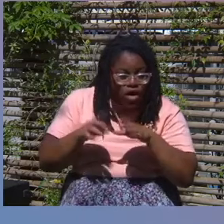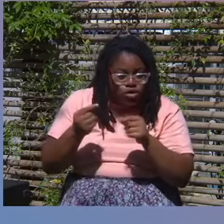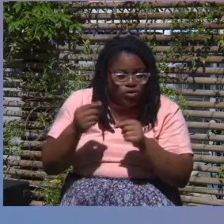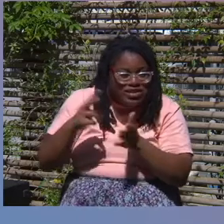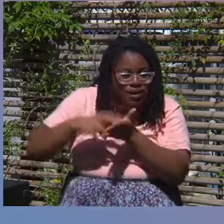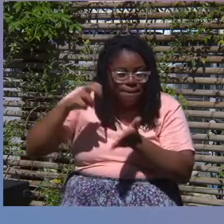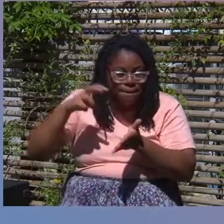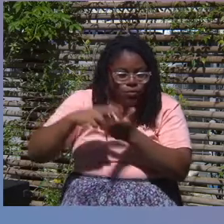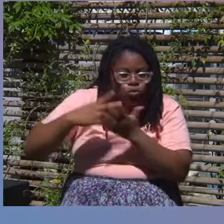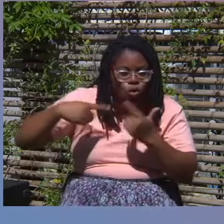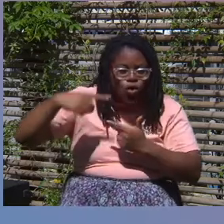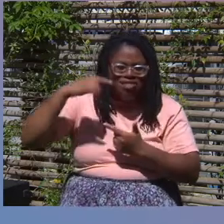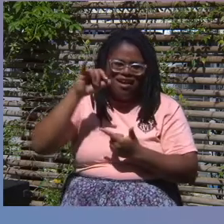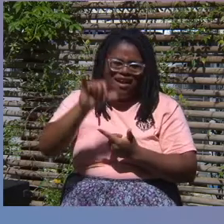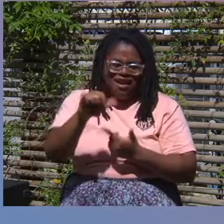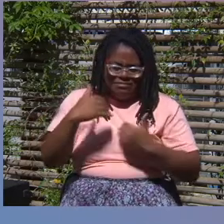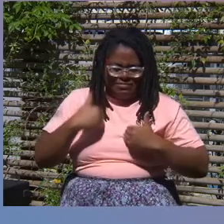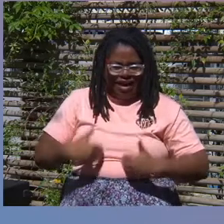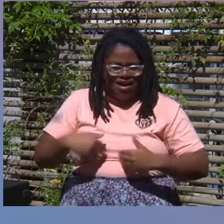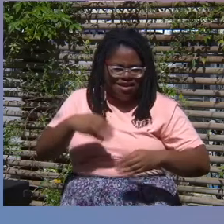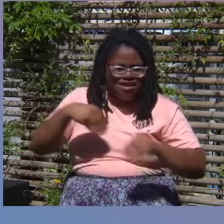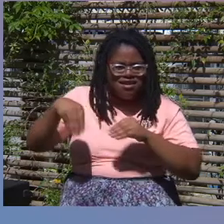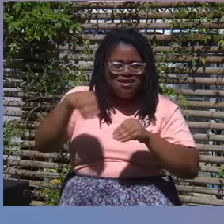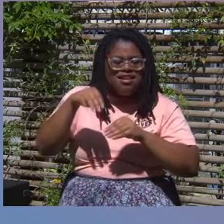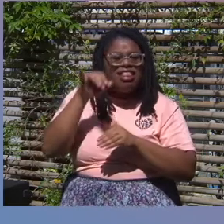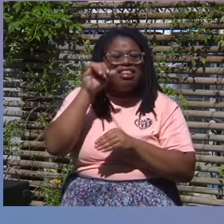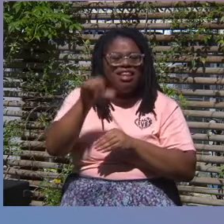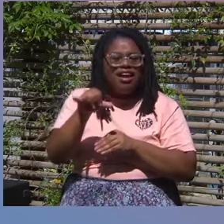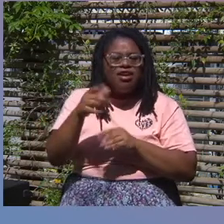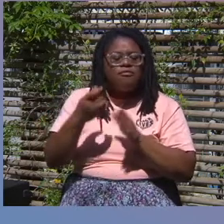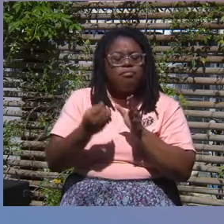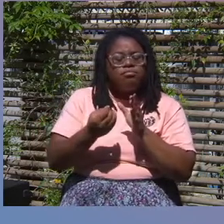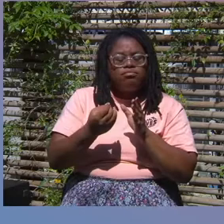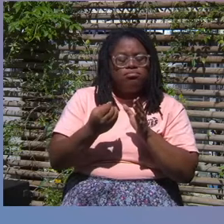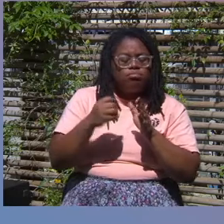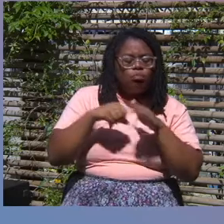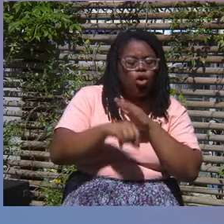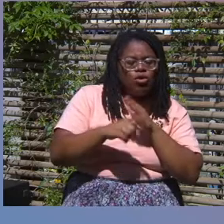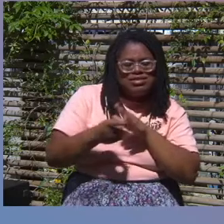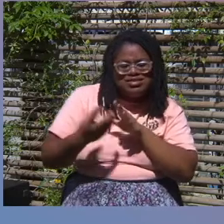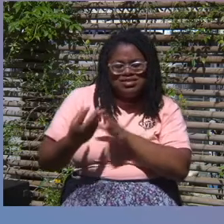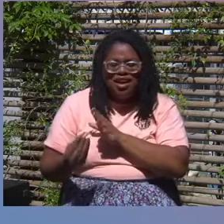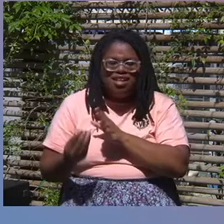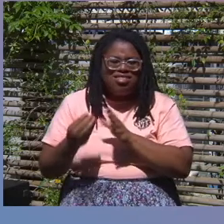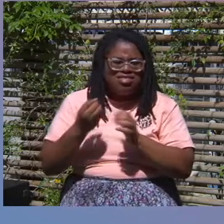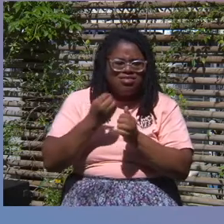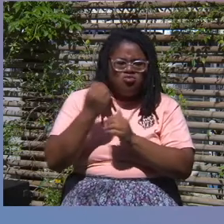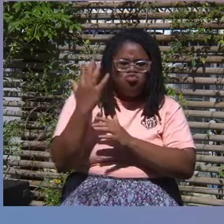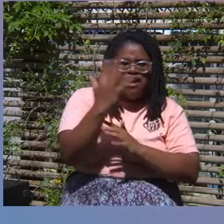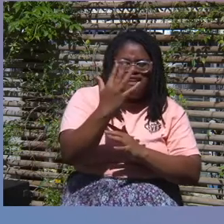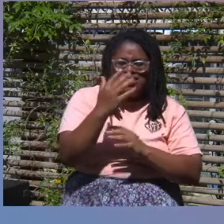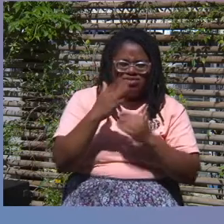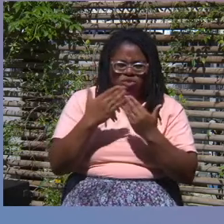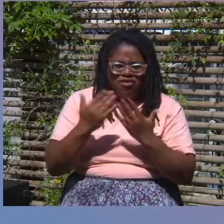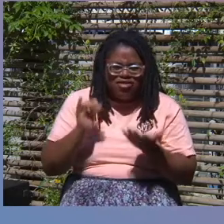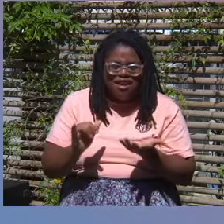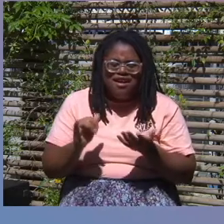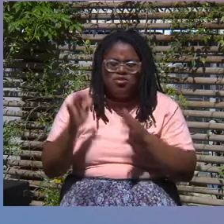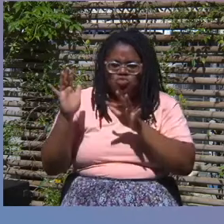jumping, twirling, you know, in homage to birth, to death, for rain, for harvest, for whatever.